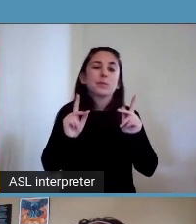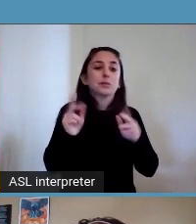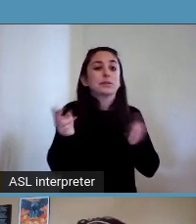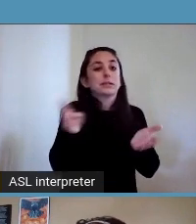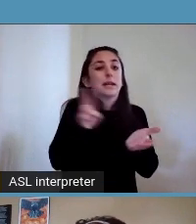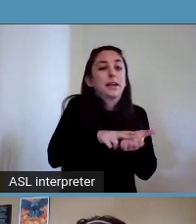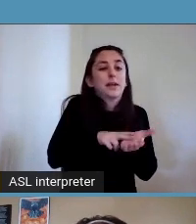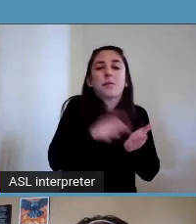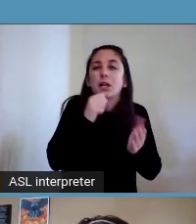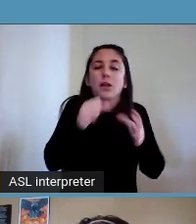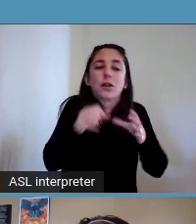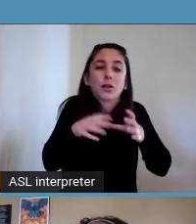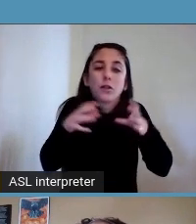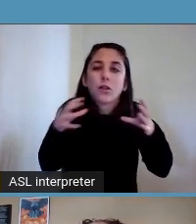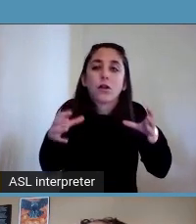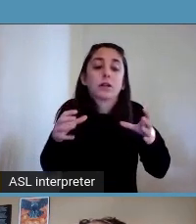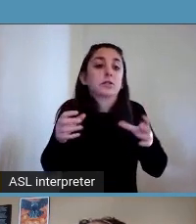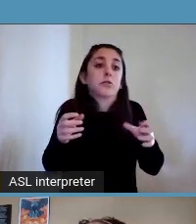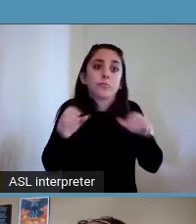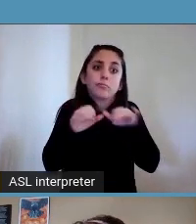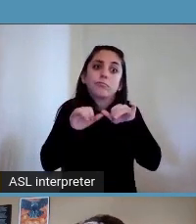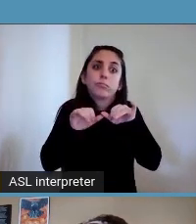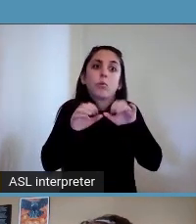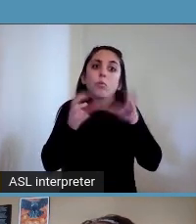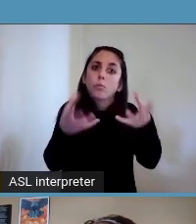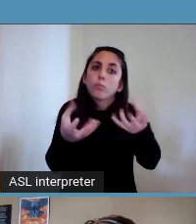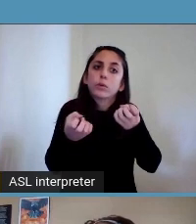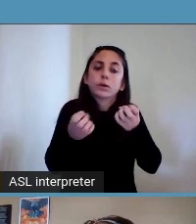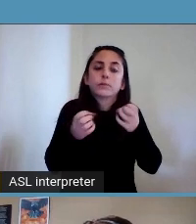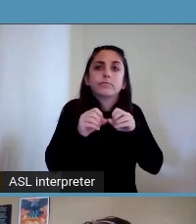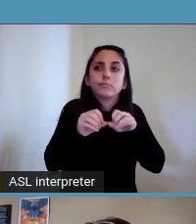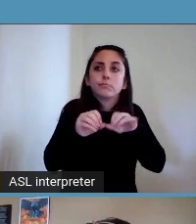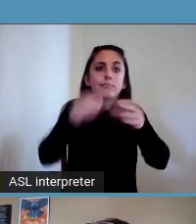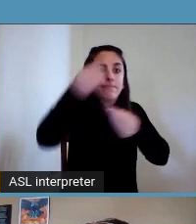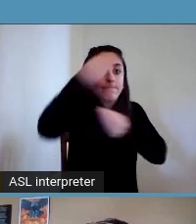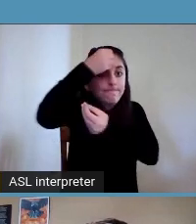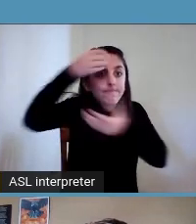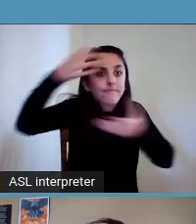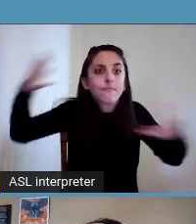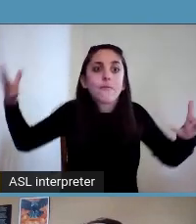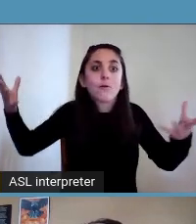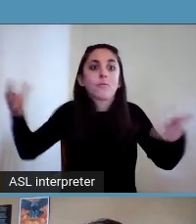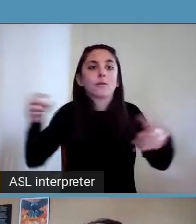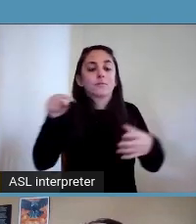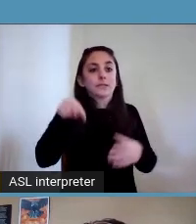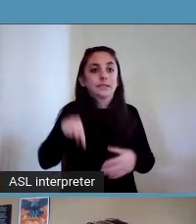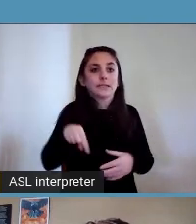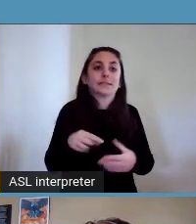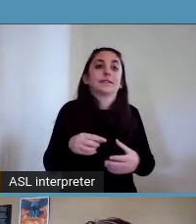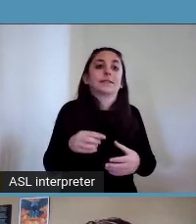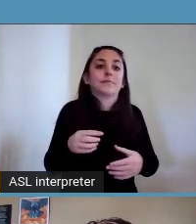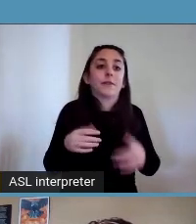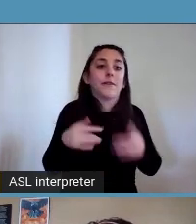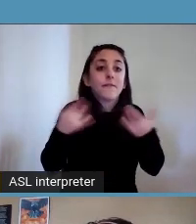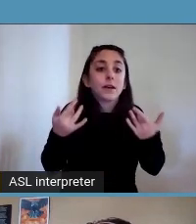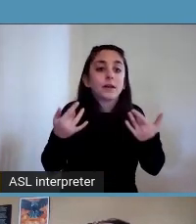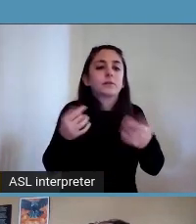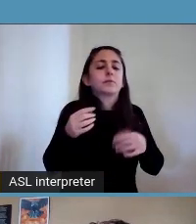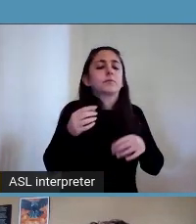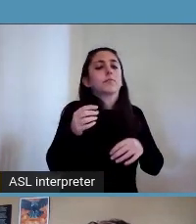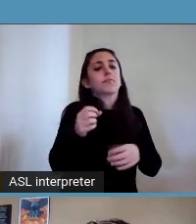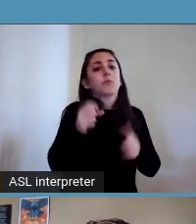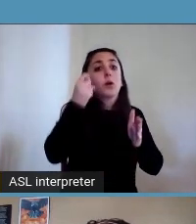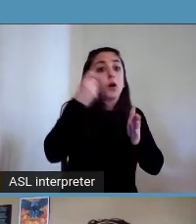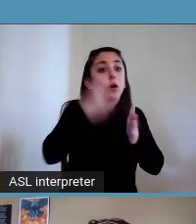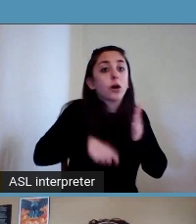about it yet and hadn't noticed it. So we did spend twenty two dollars on the on the bump